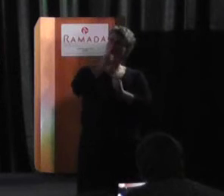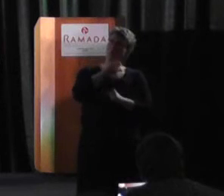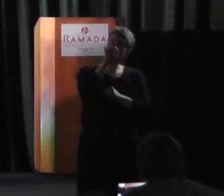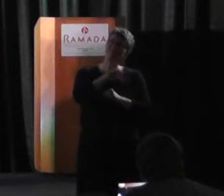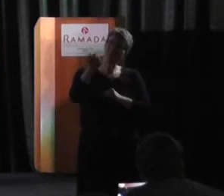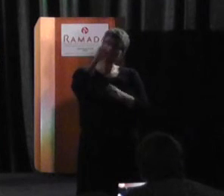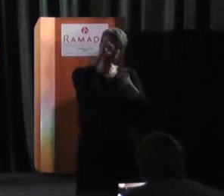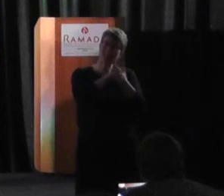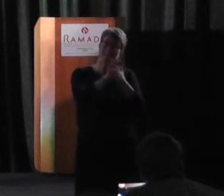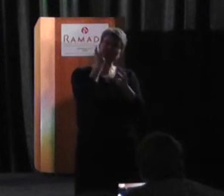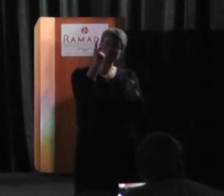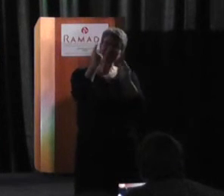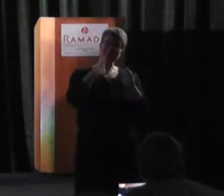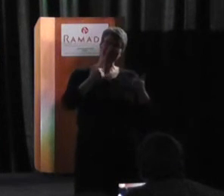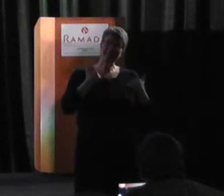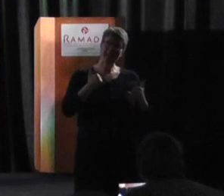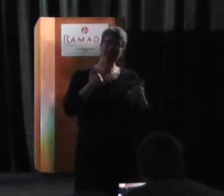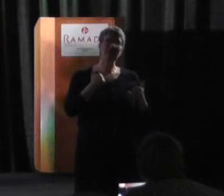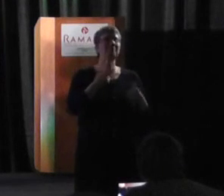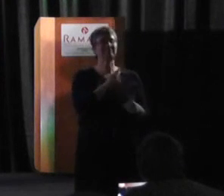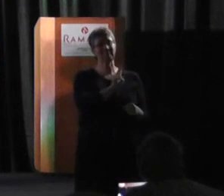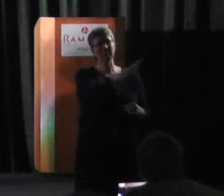your heart out.